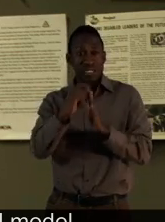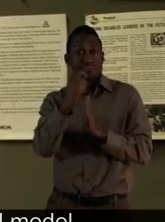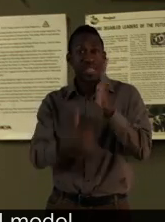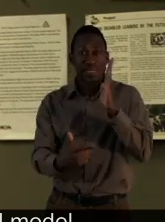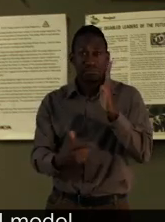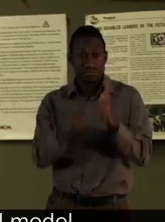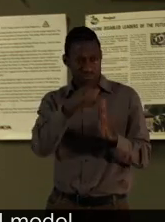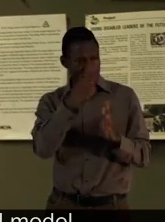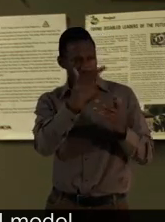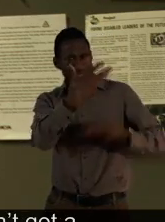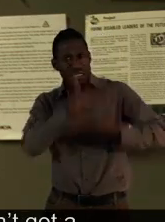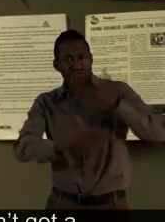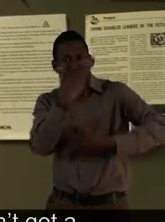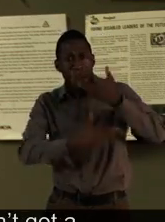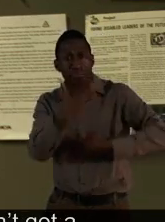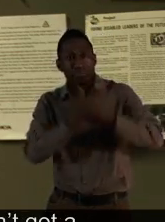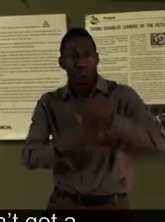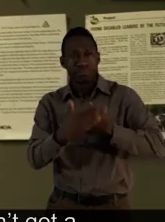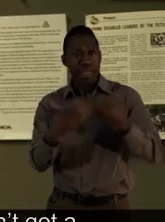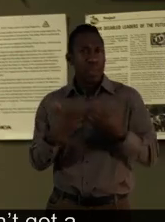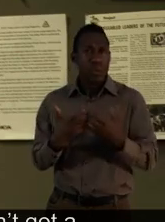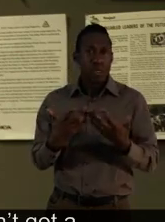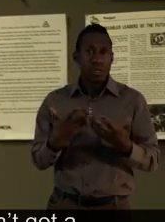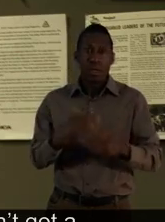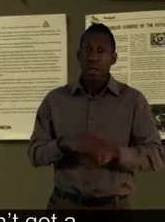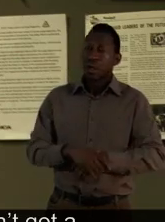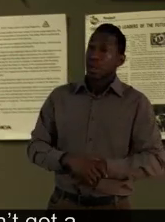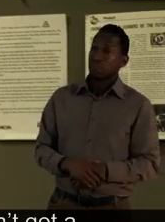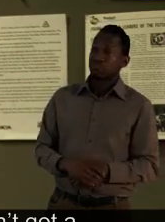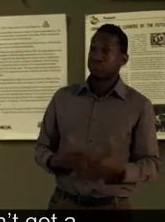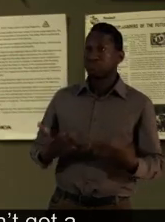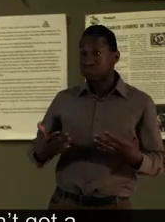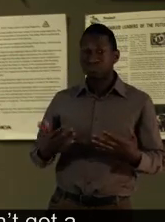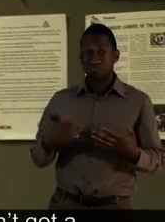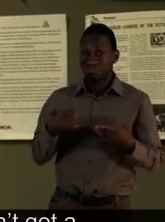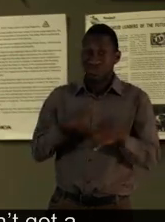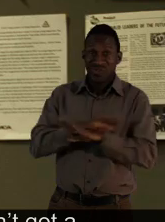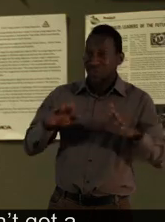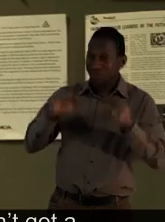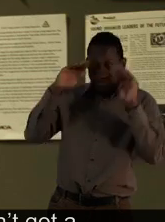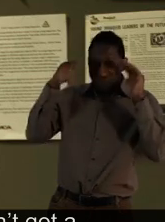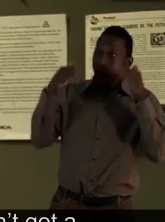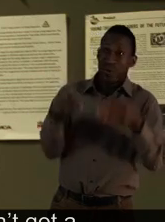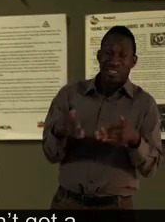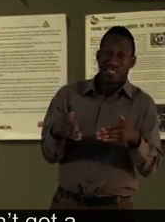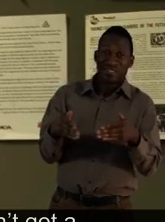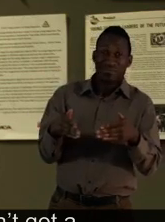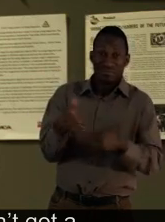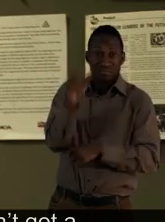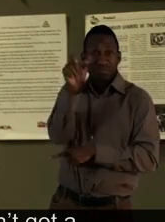social model of disability? Another person, the person having got